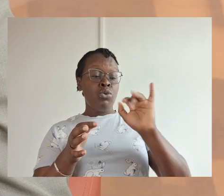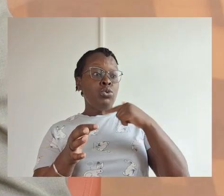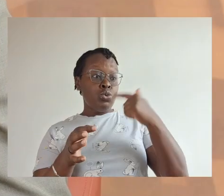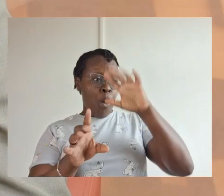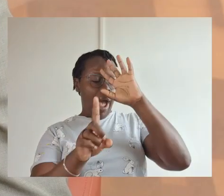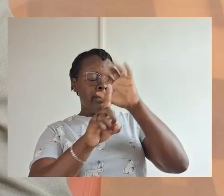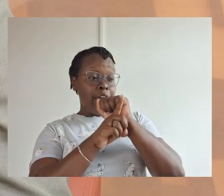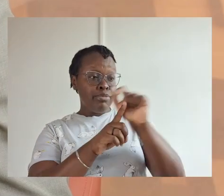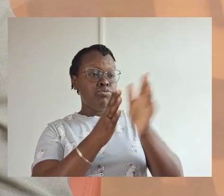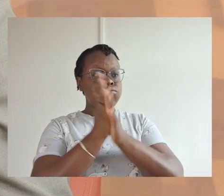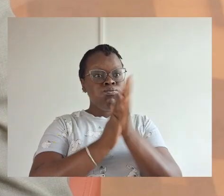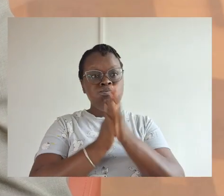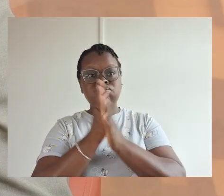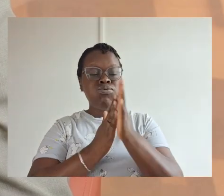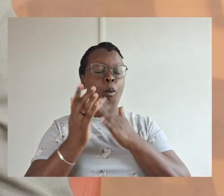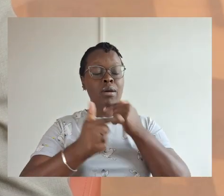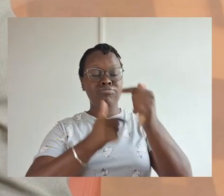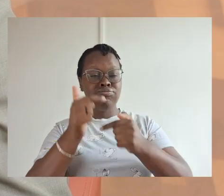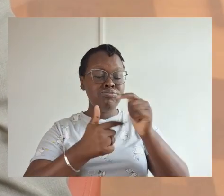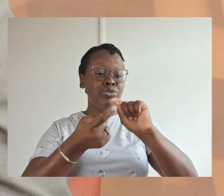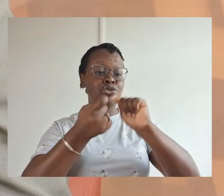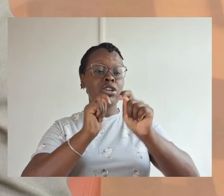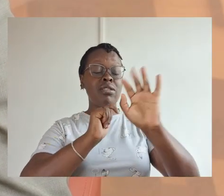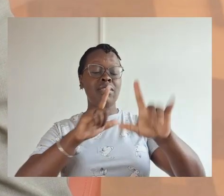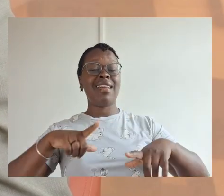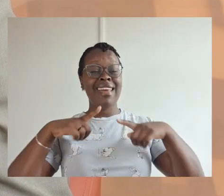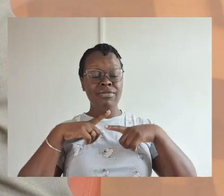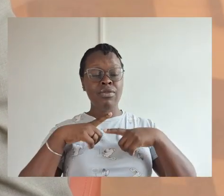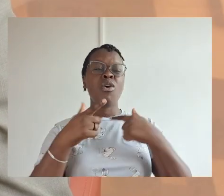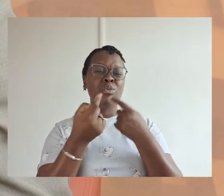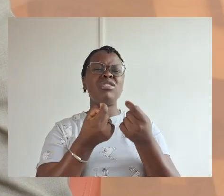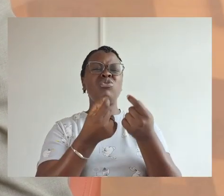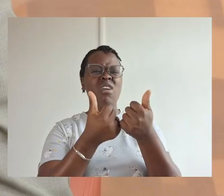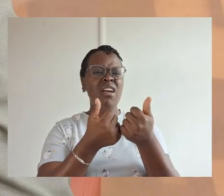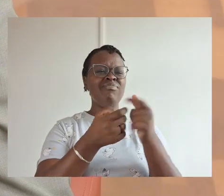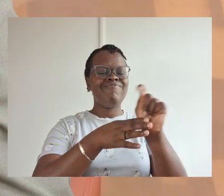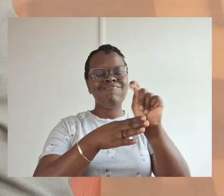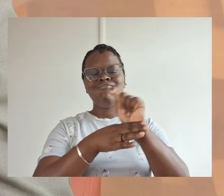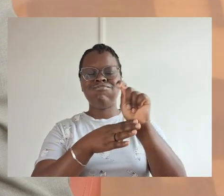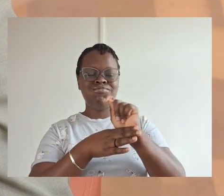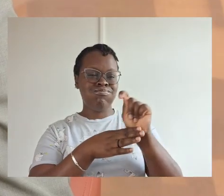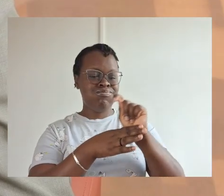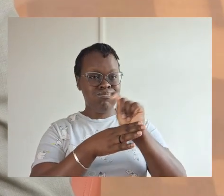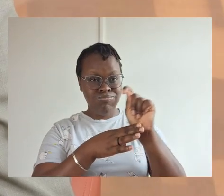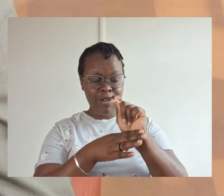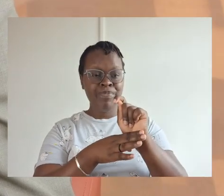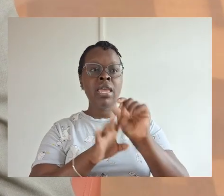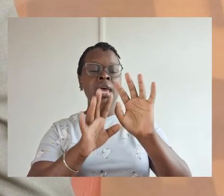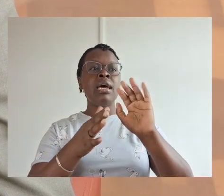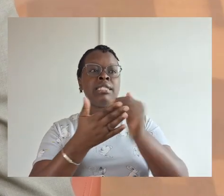training youth who are eager. We don't have the capacity to train thousands. When we call for